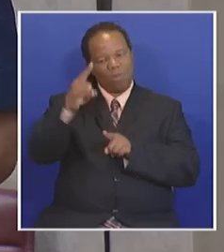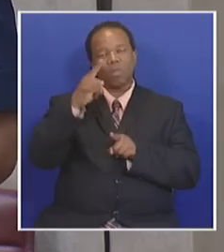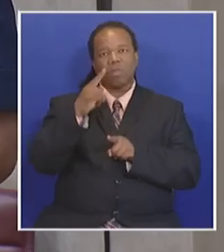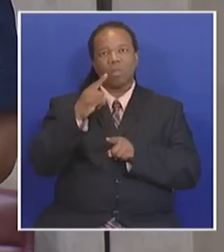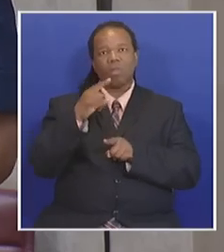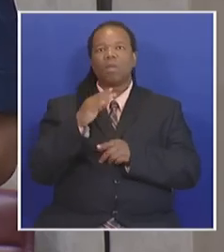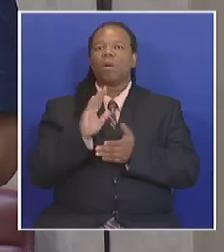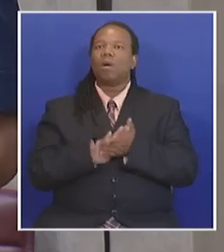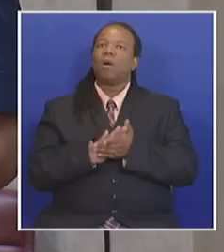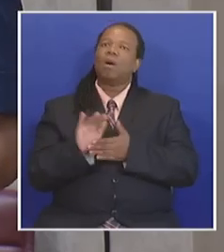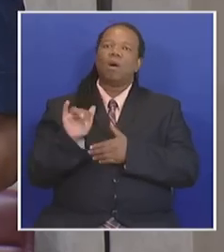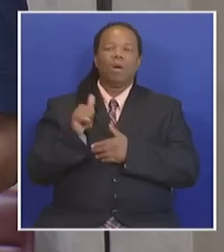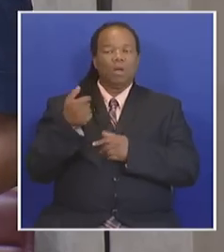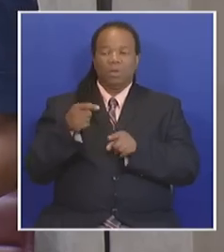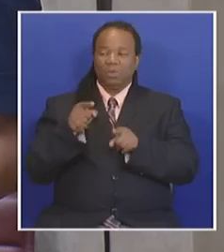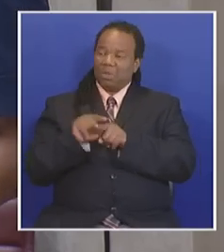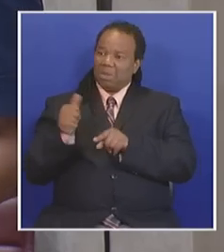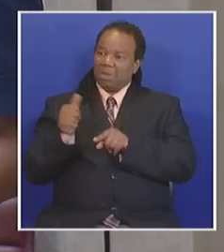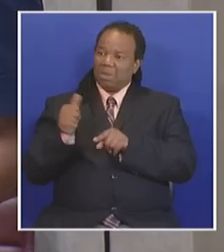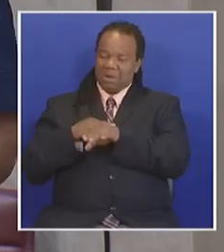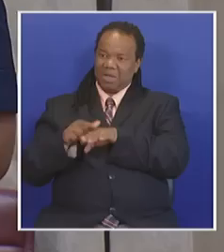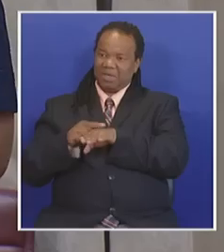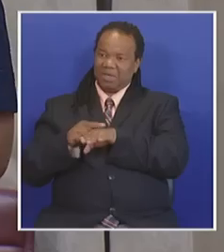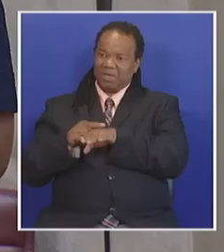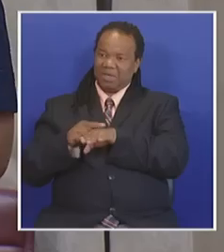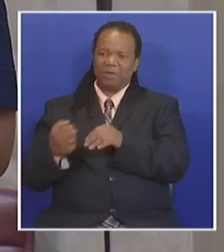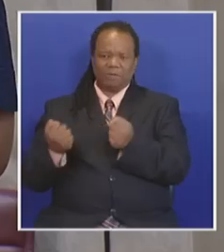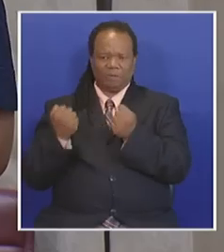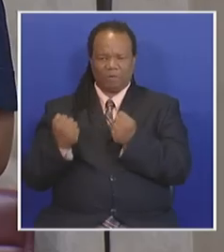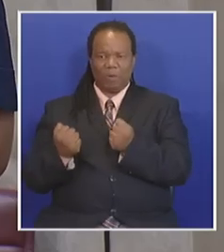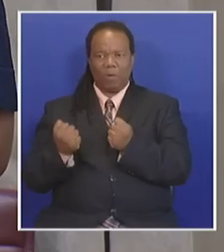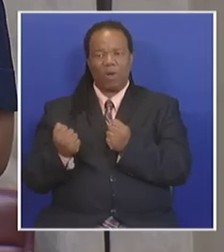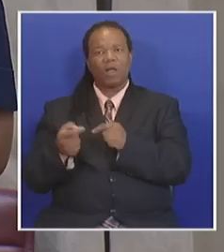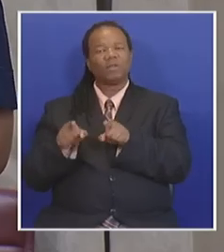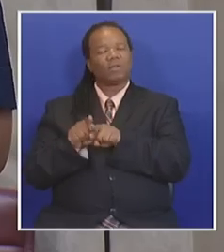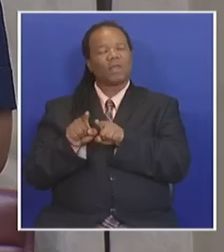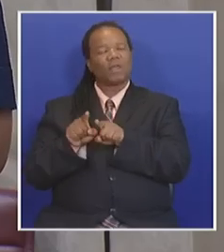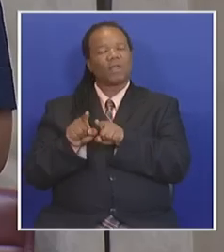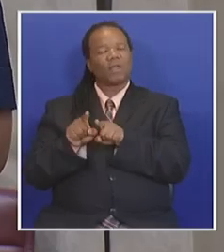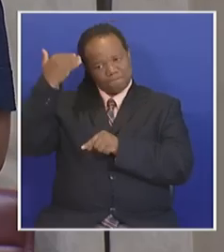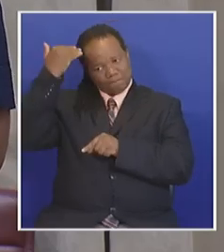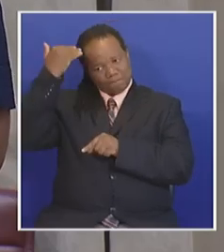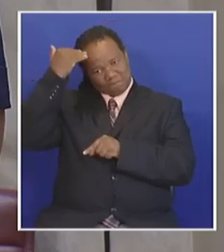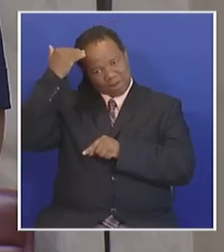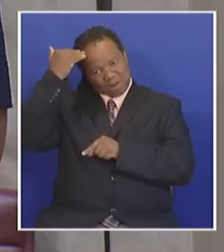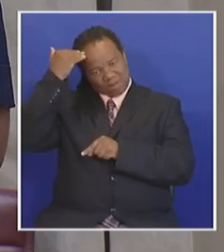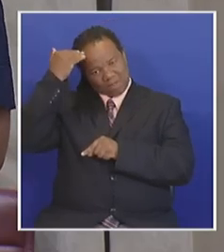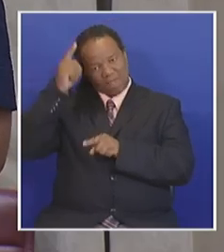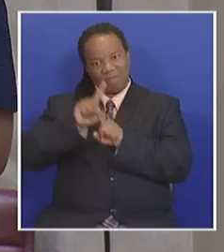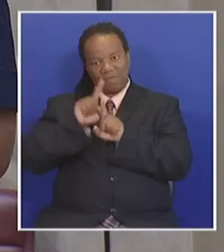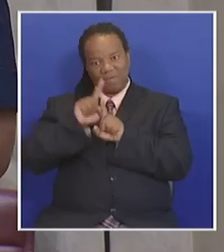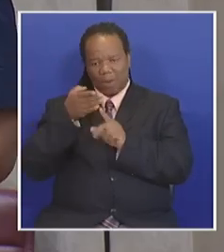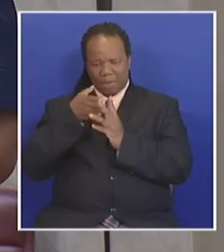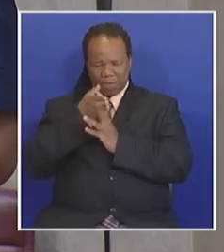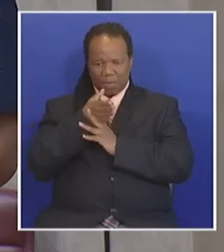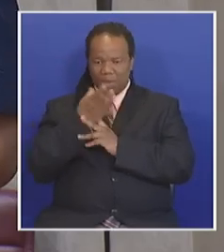us know how stubborn racism can cling to the mind of how deeply it can inflict to the human soul. There are